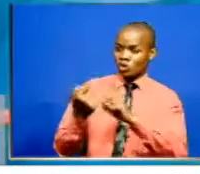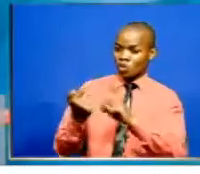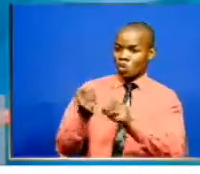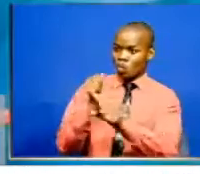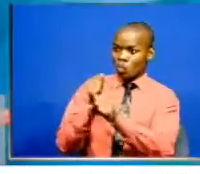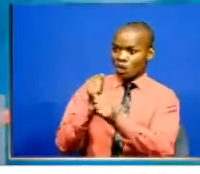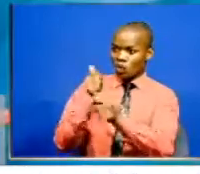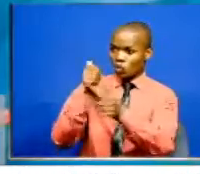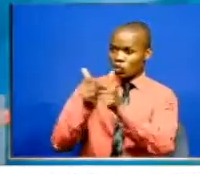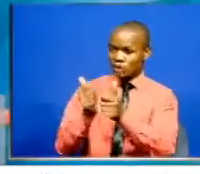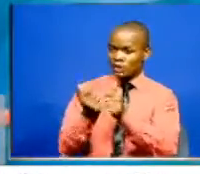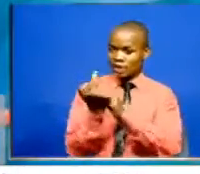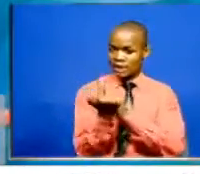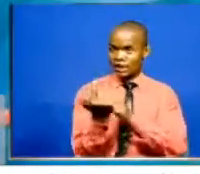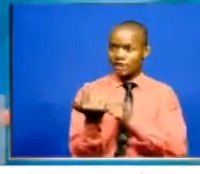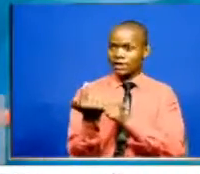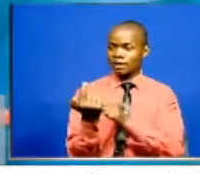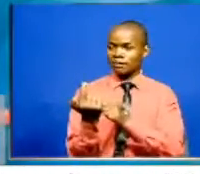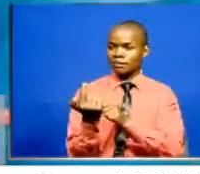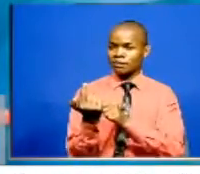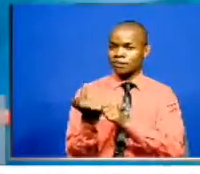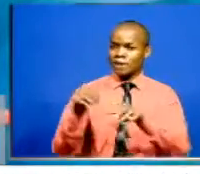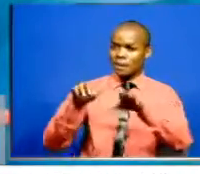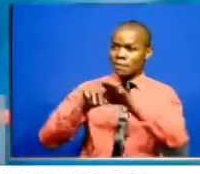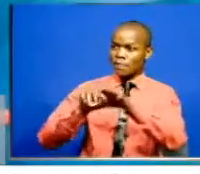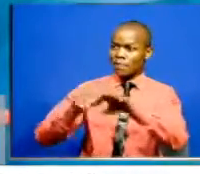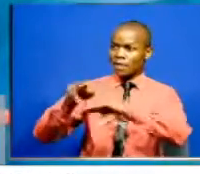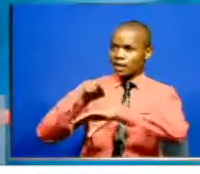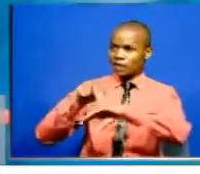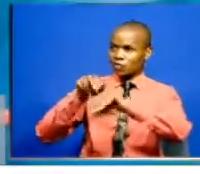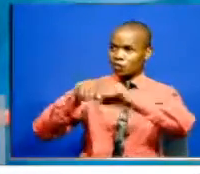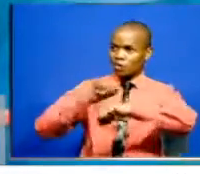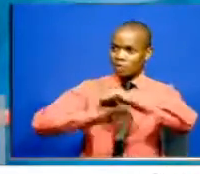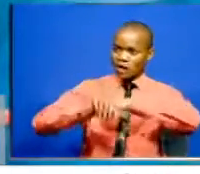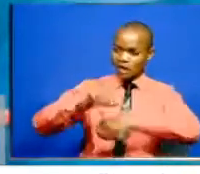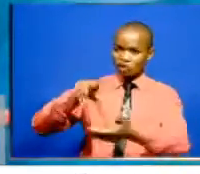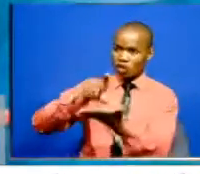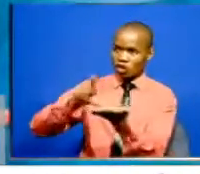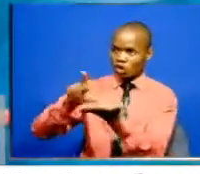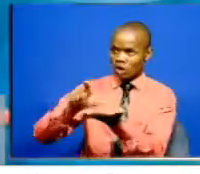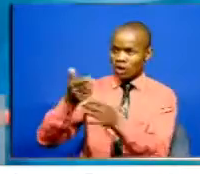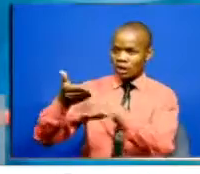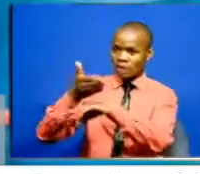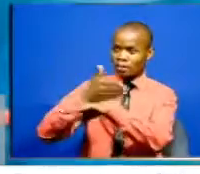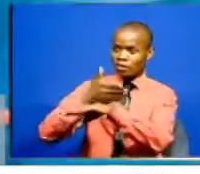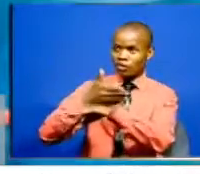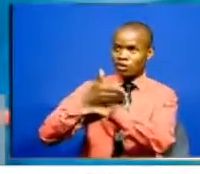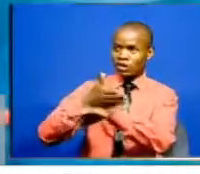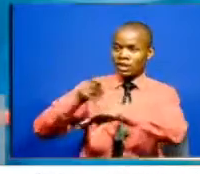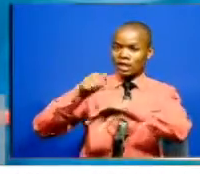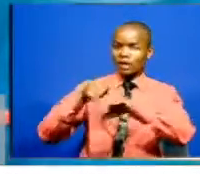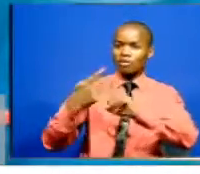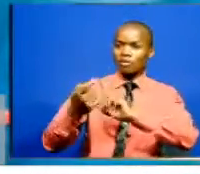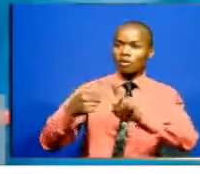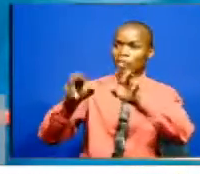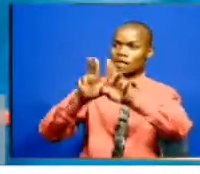that each member state in Africa has to do domestically before thinking about